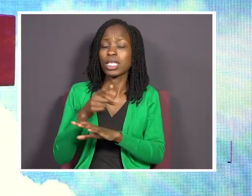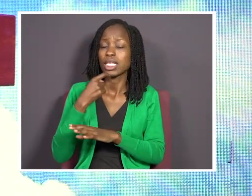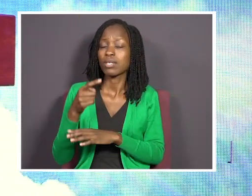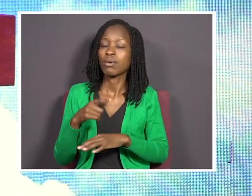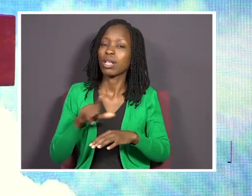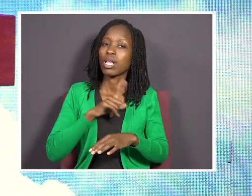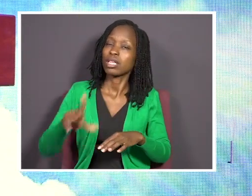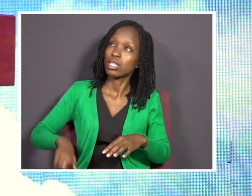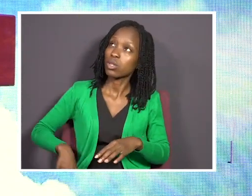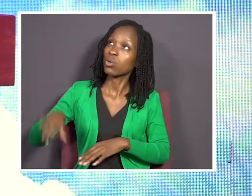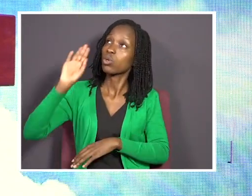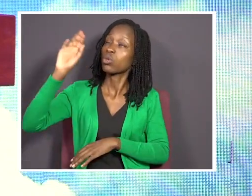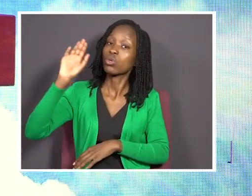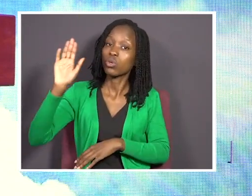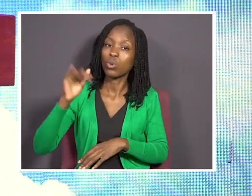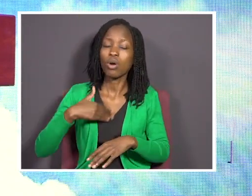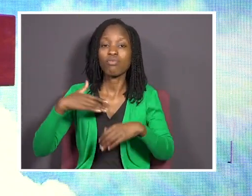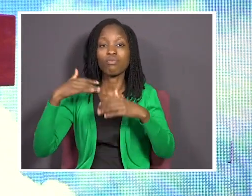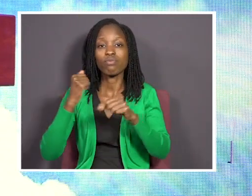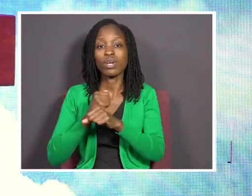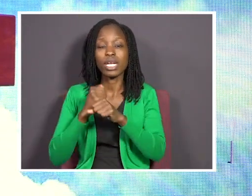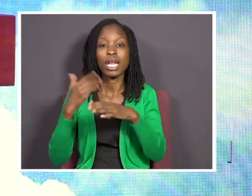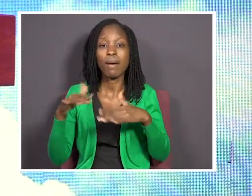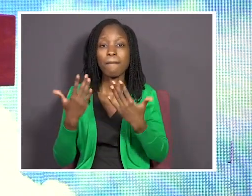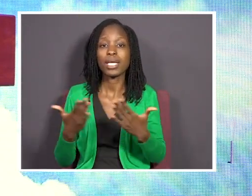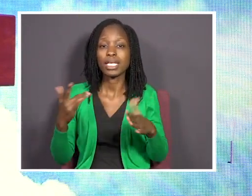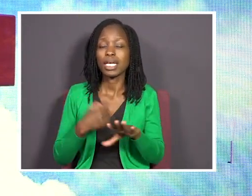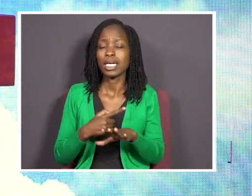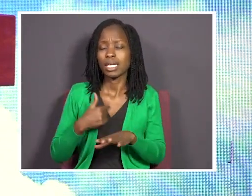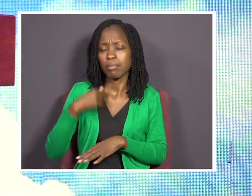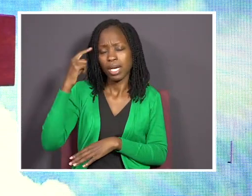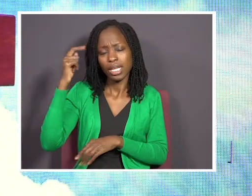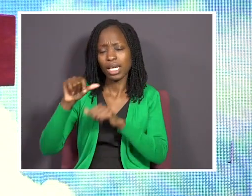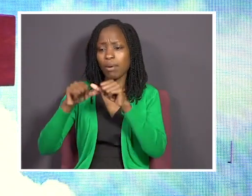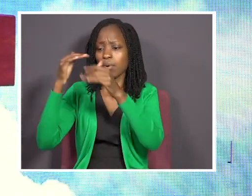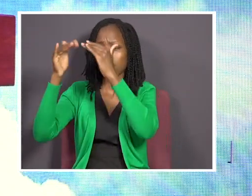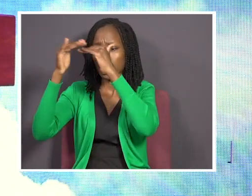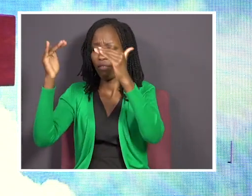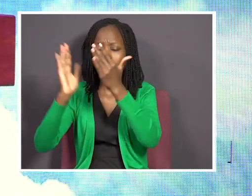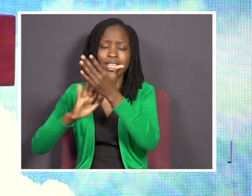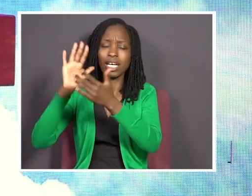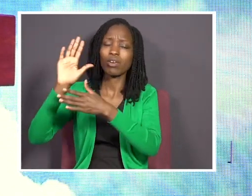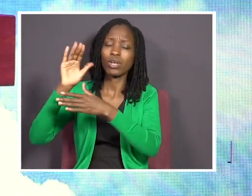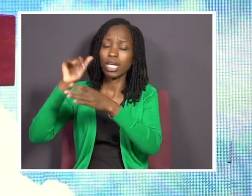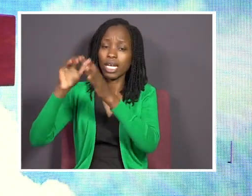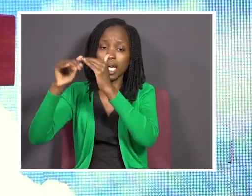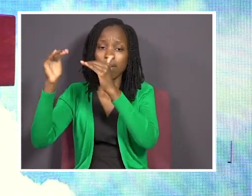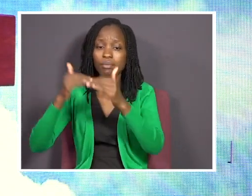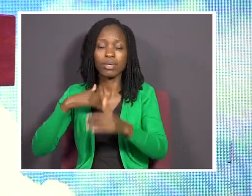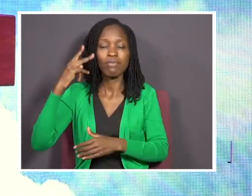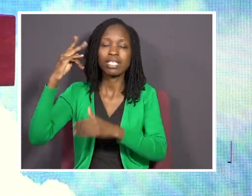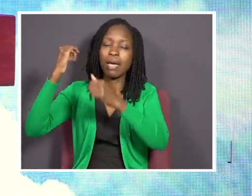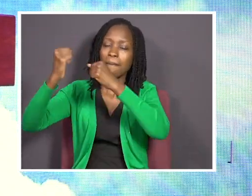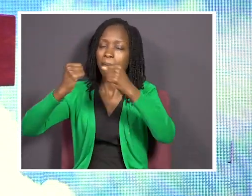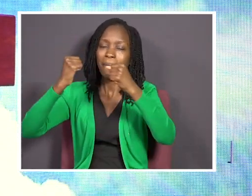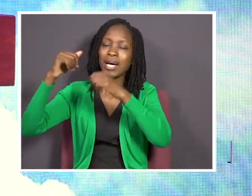Lord, you have done great things. When I consider the heavens, the glory therein, I just see your